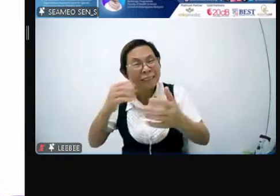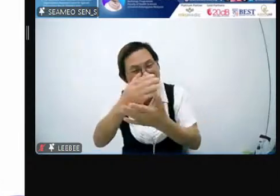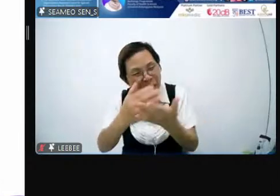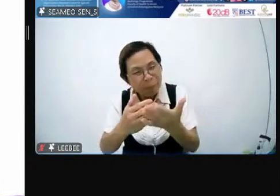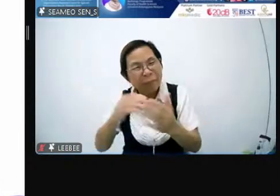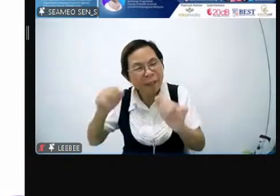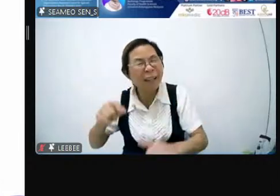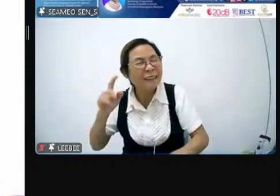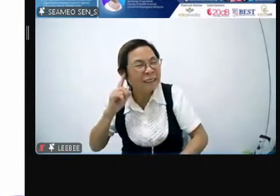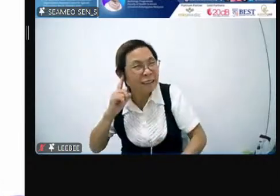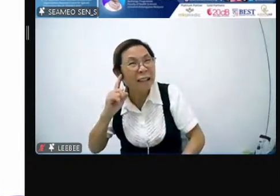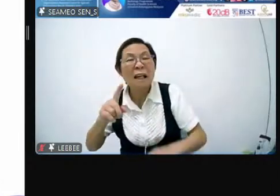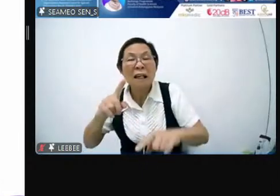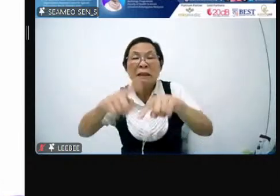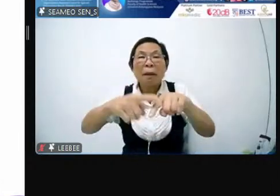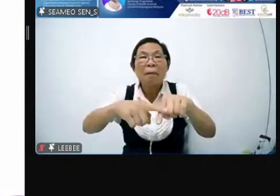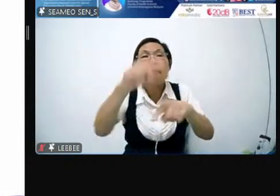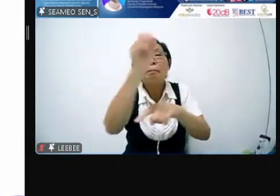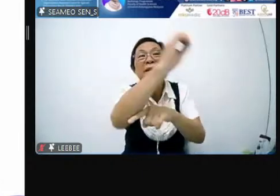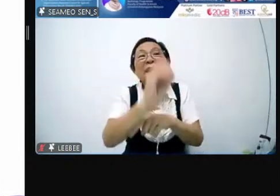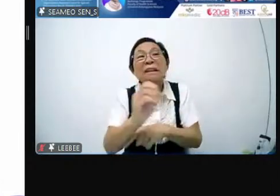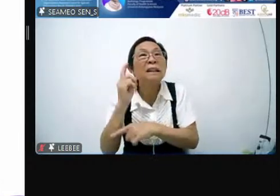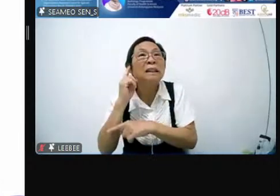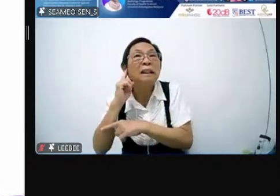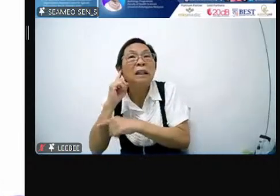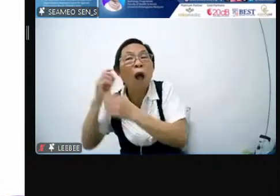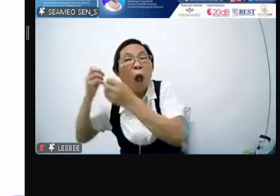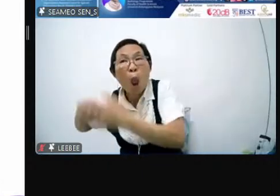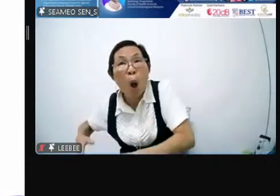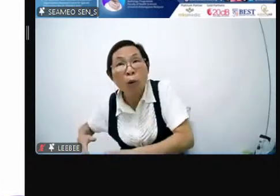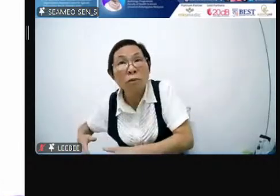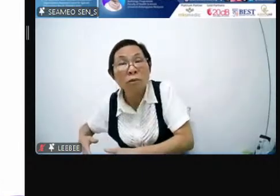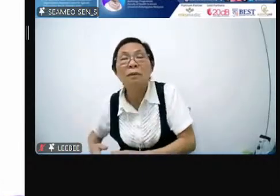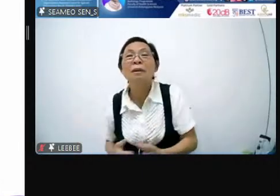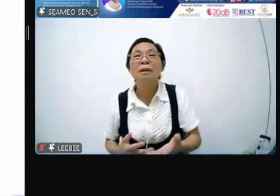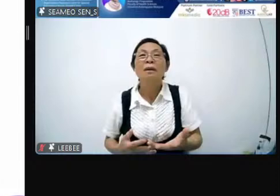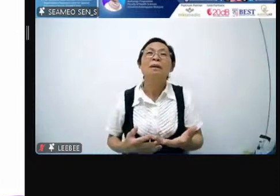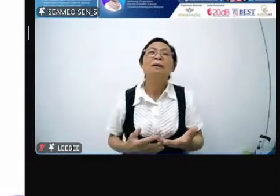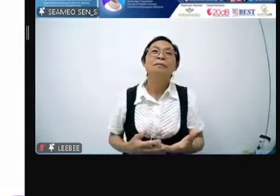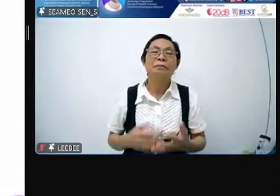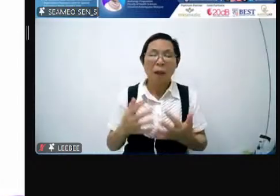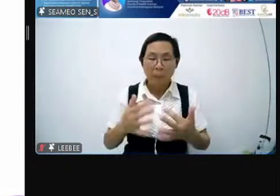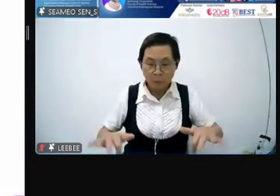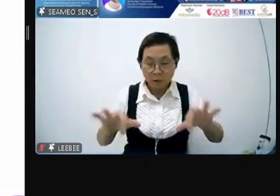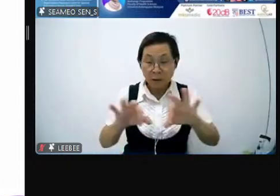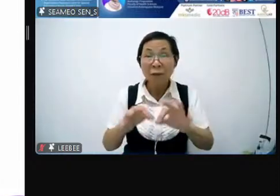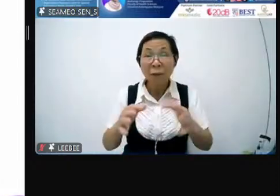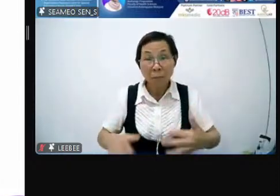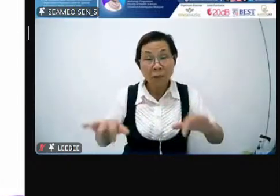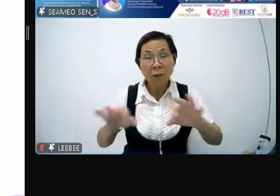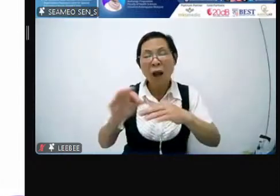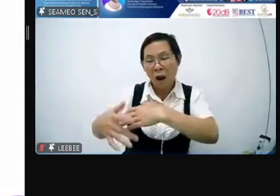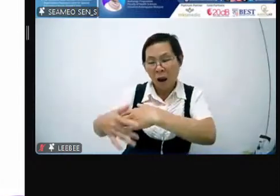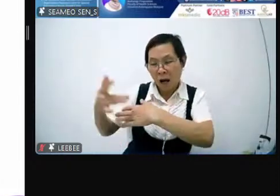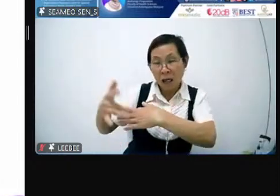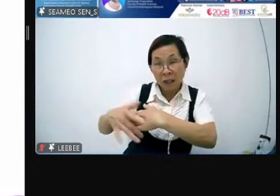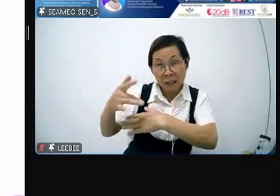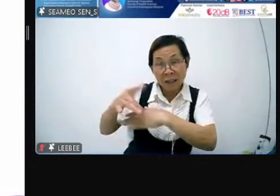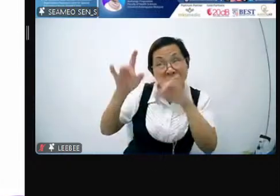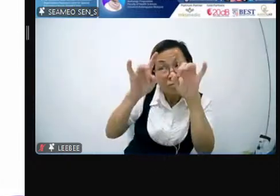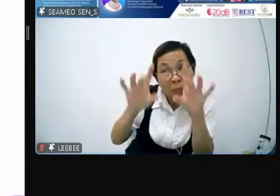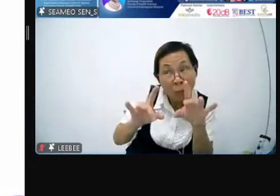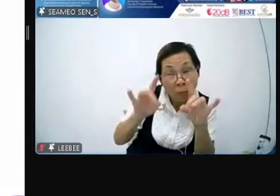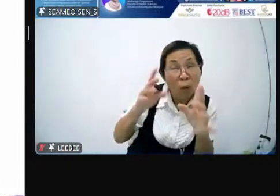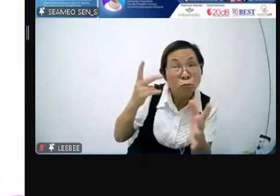their degree of hearing loss. Okay. So therefore, it's very important to have early hearing screening to identify